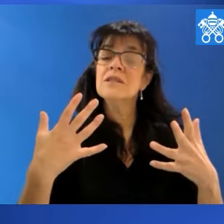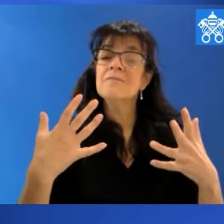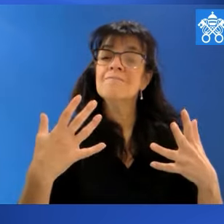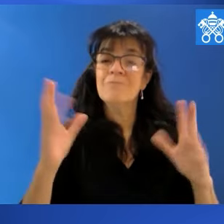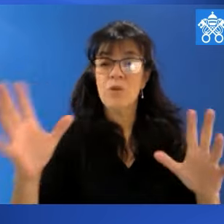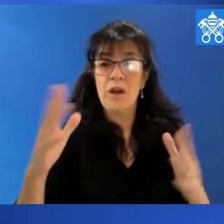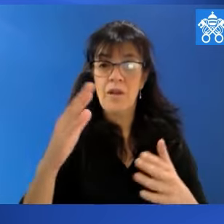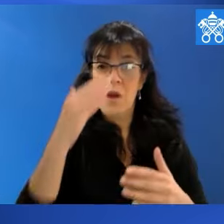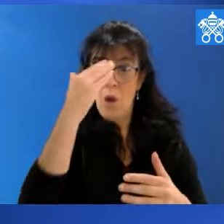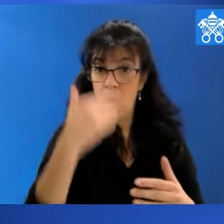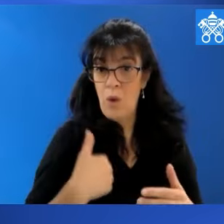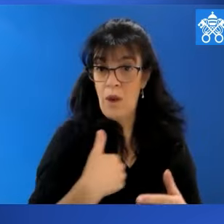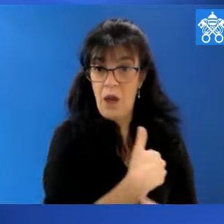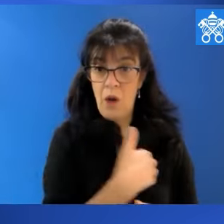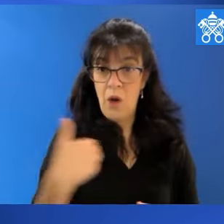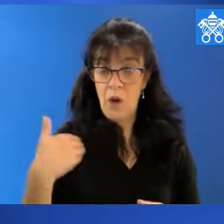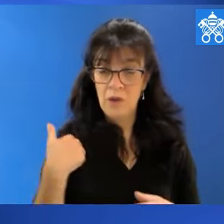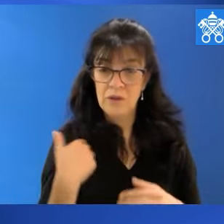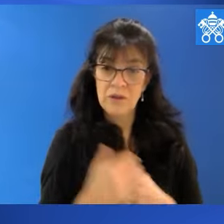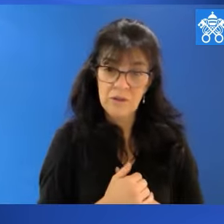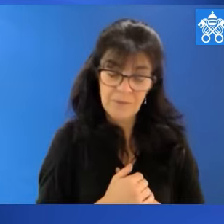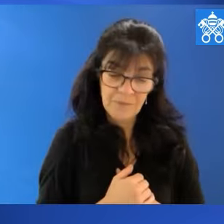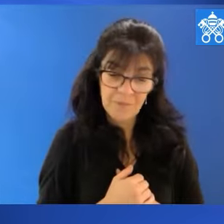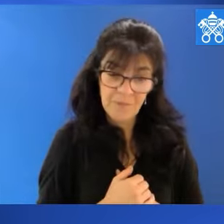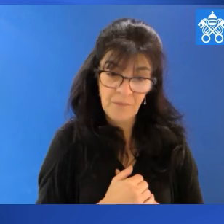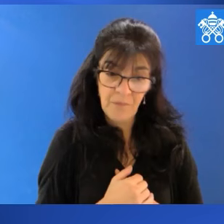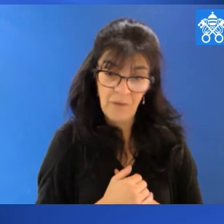Cross. Let us now